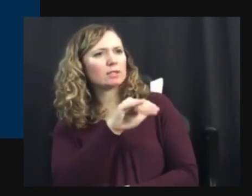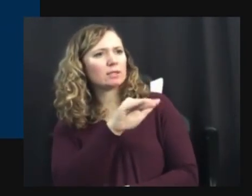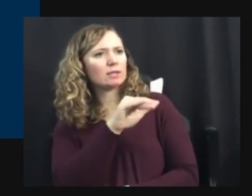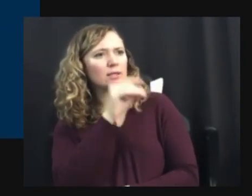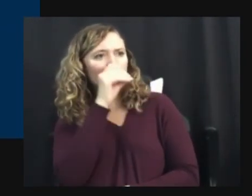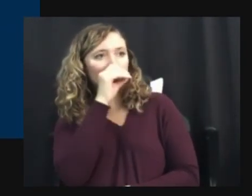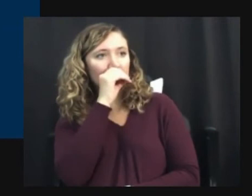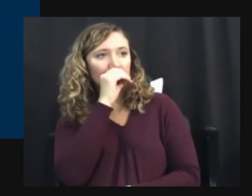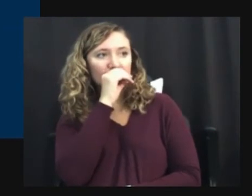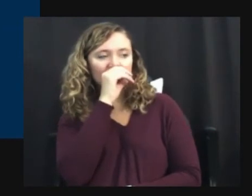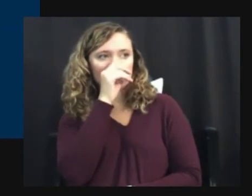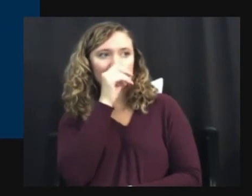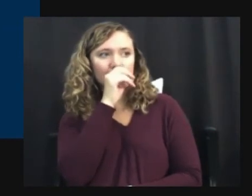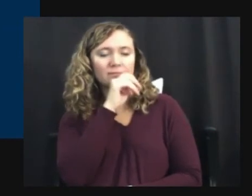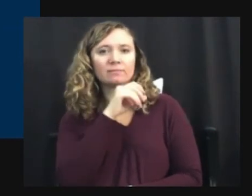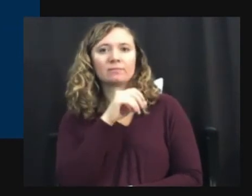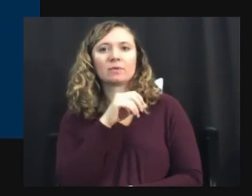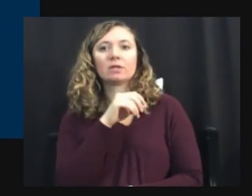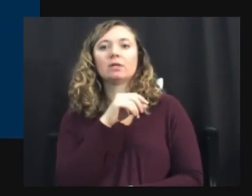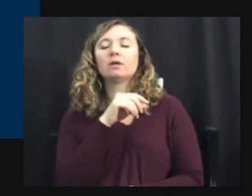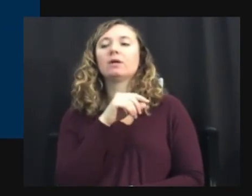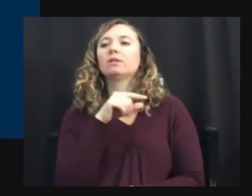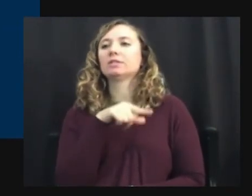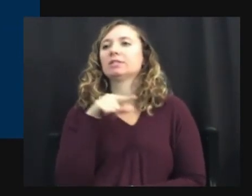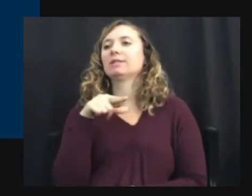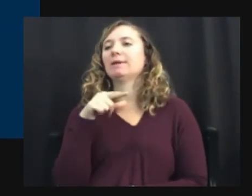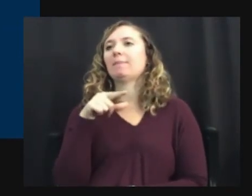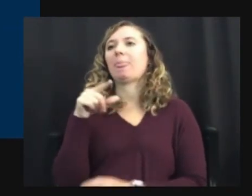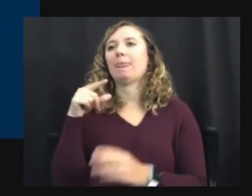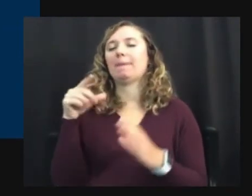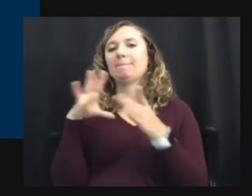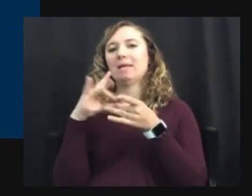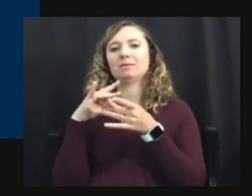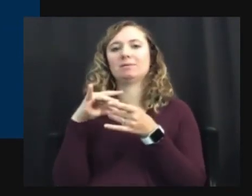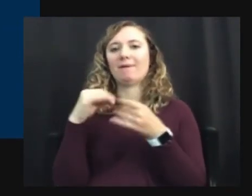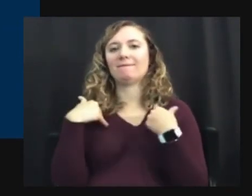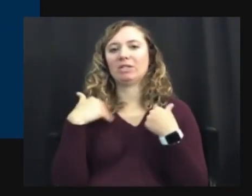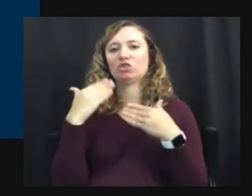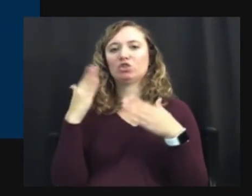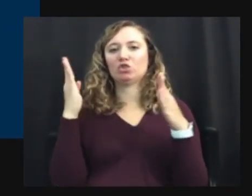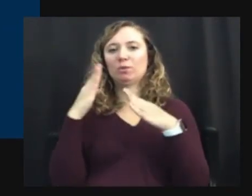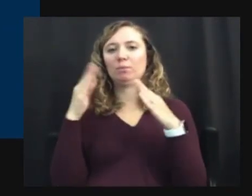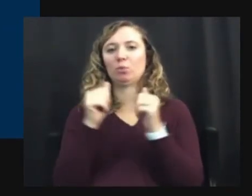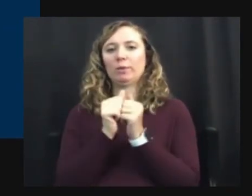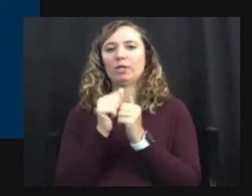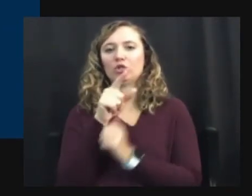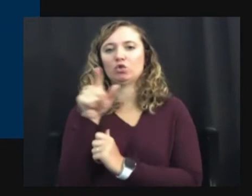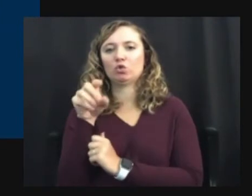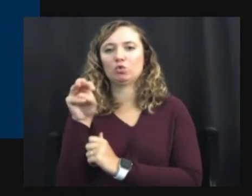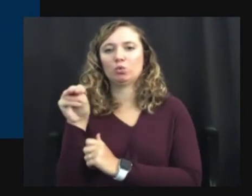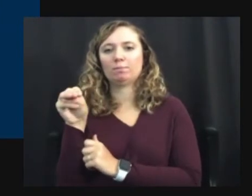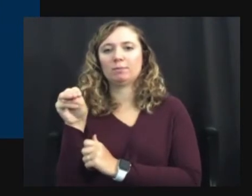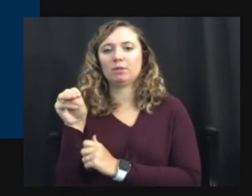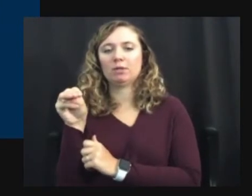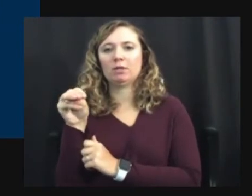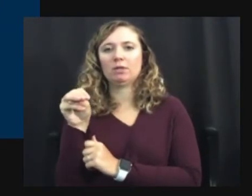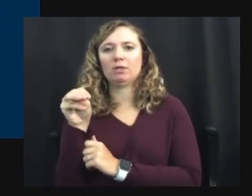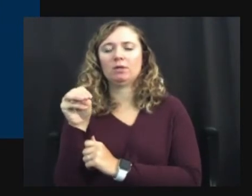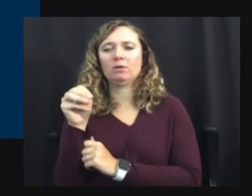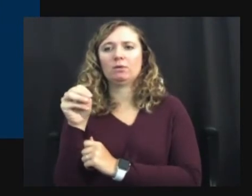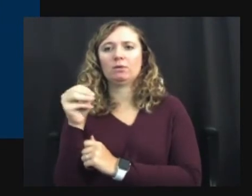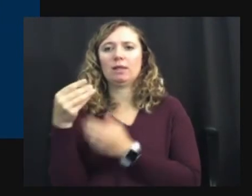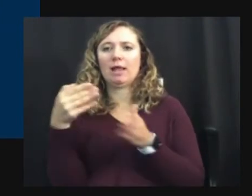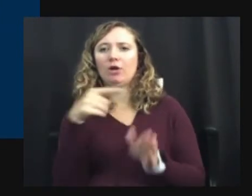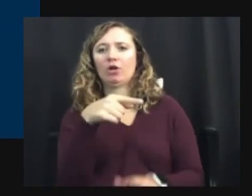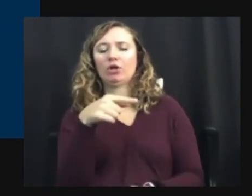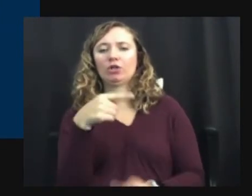Oh, she's messaged she's having trouble with Zoom. So we'll let her try and figure that out.